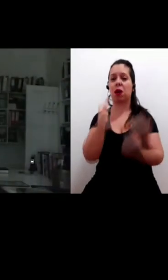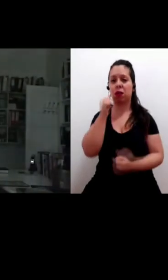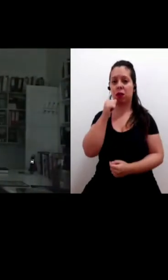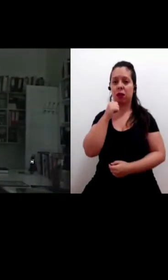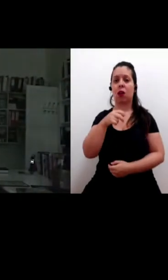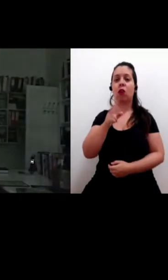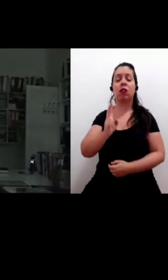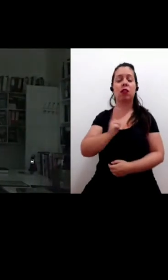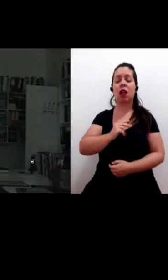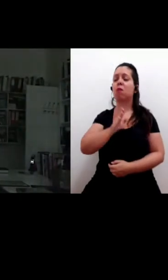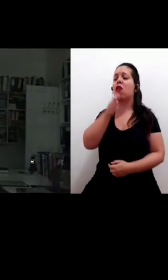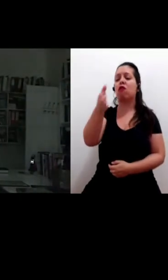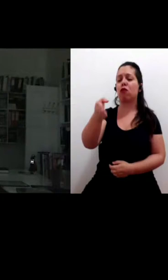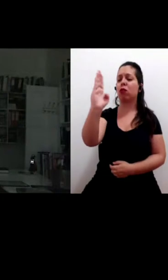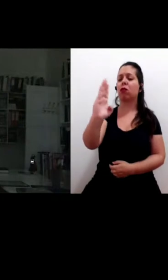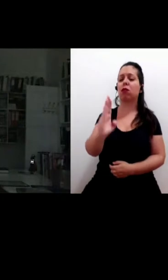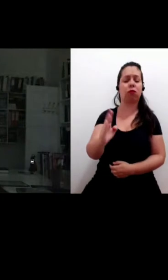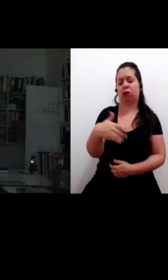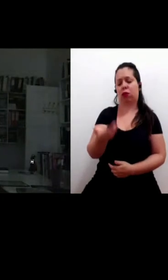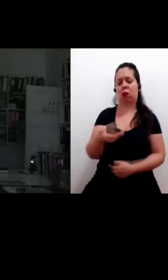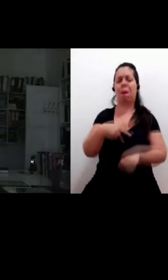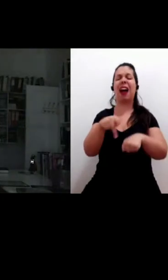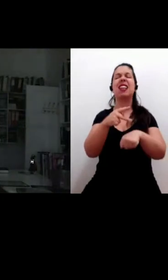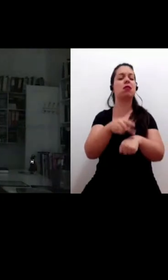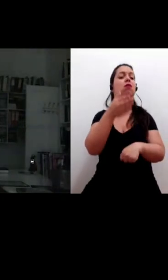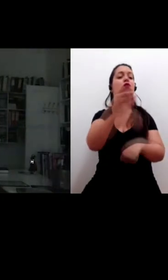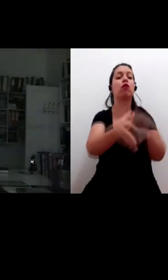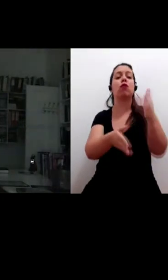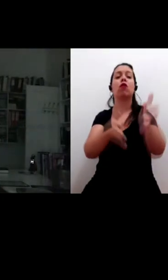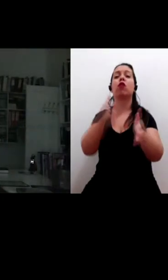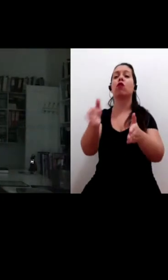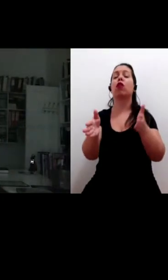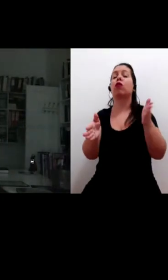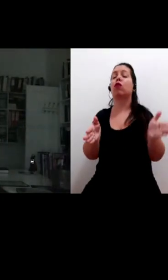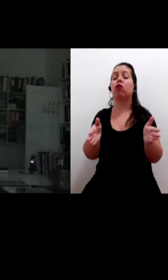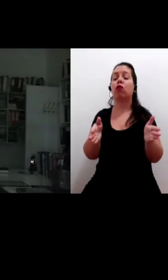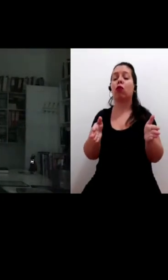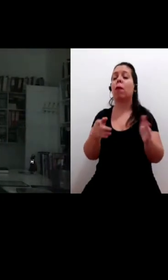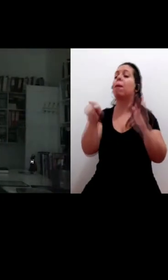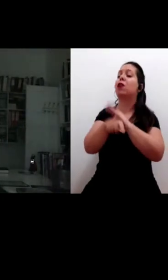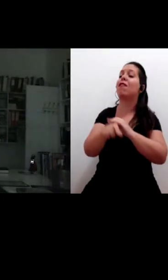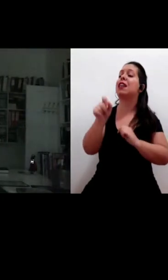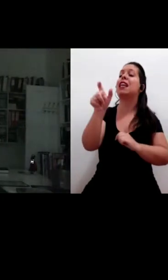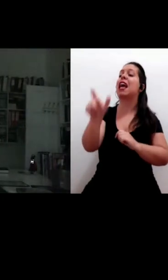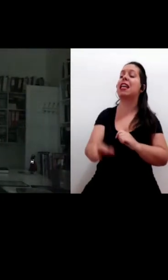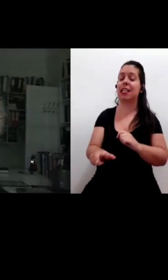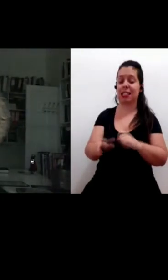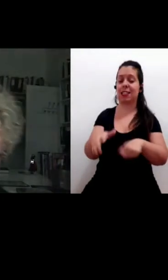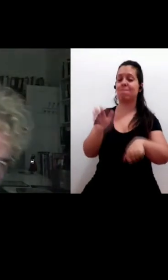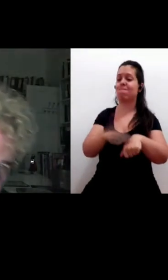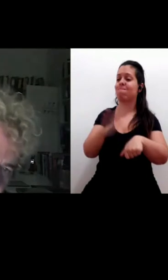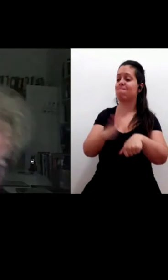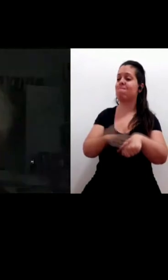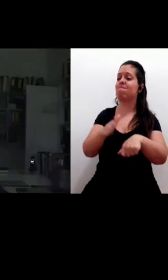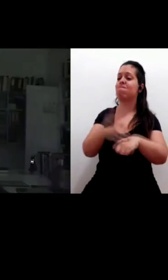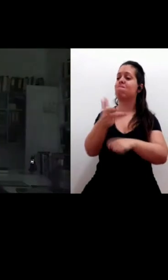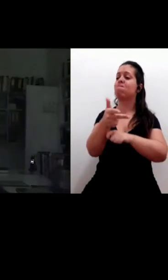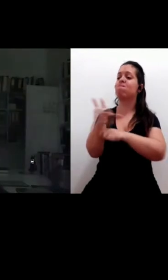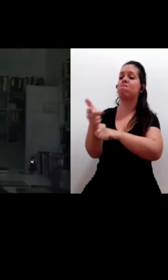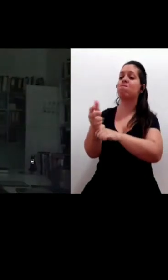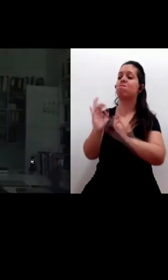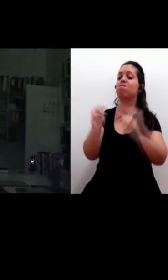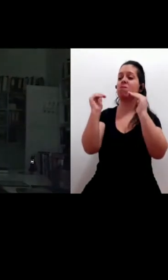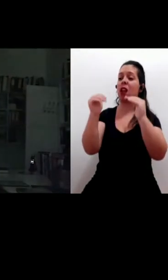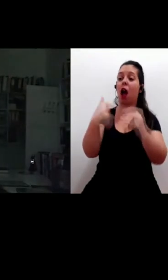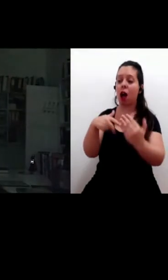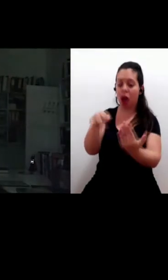are your great female filmmakers? And then I saw the work, and there was more and more and more great stuff. And I know I'm